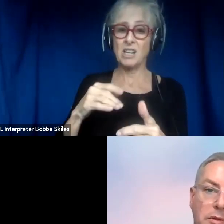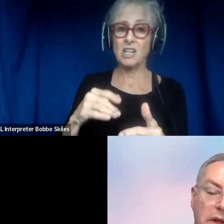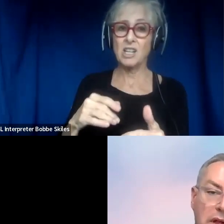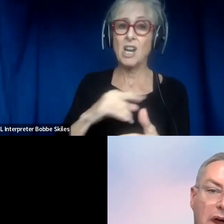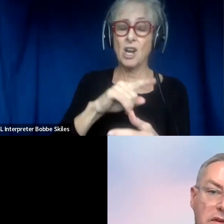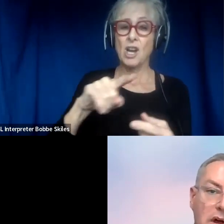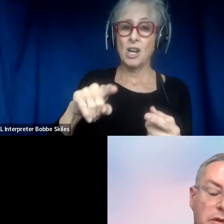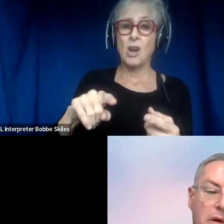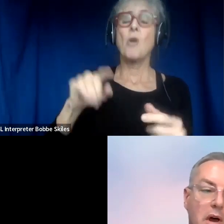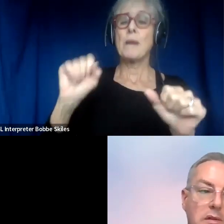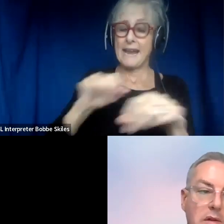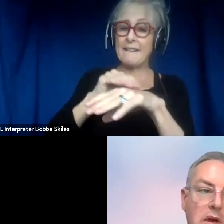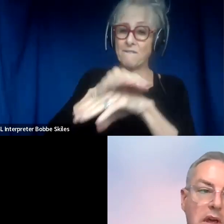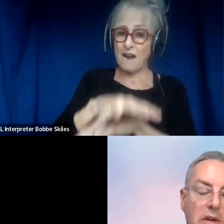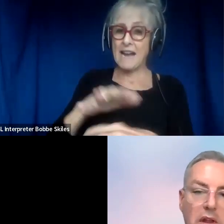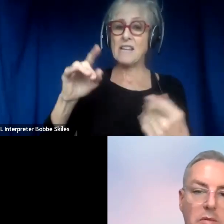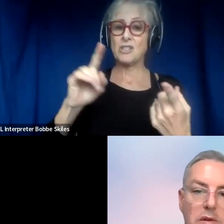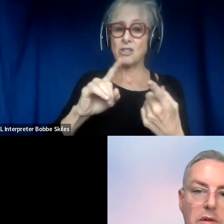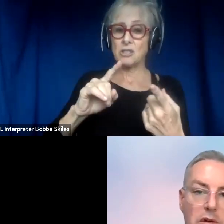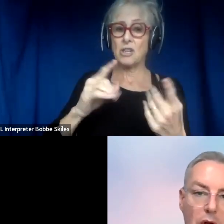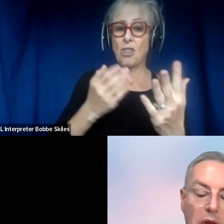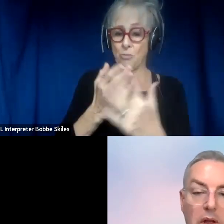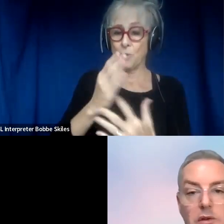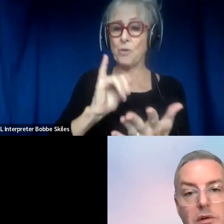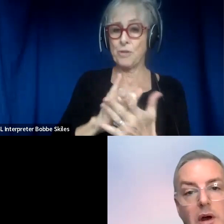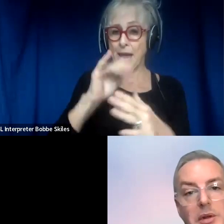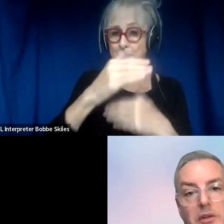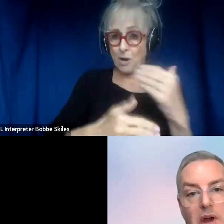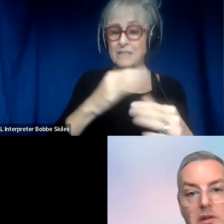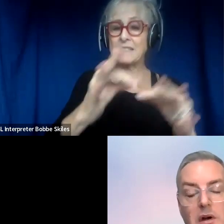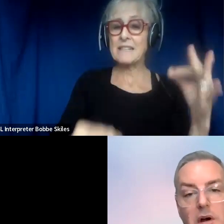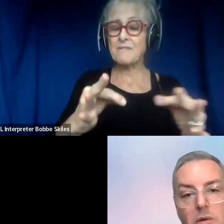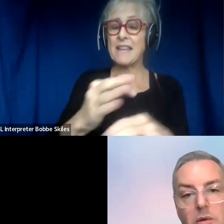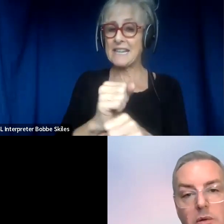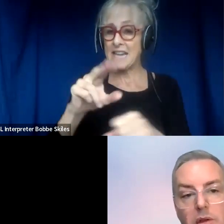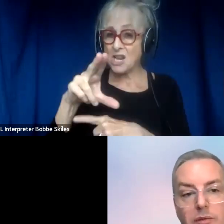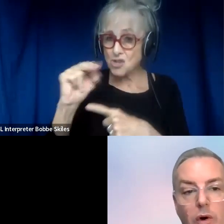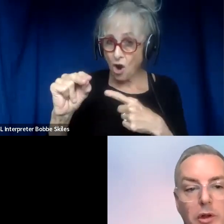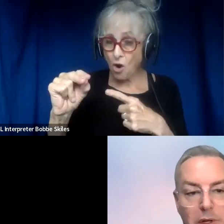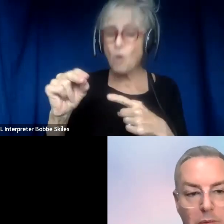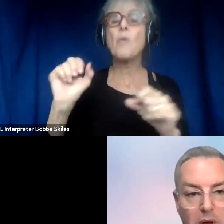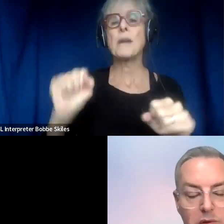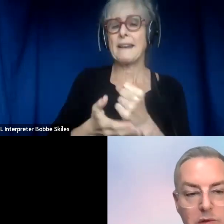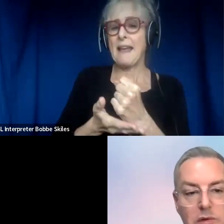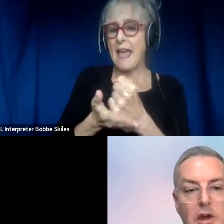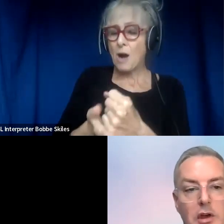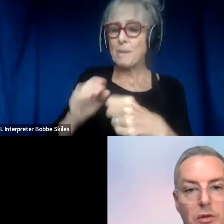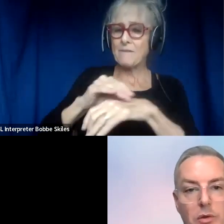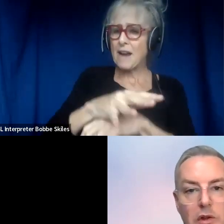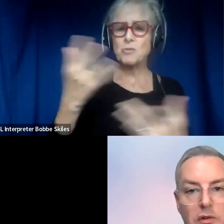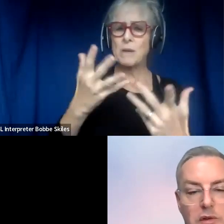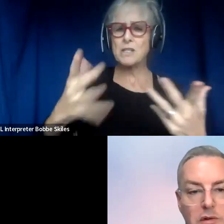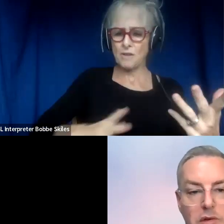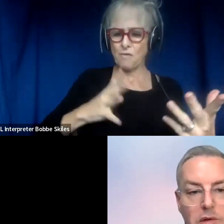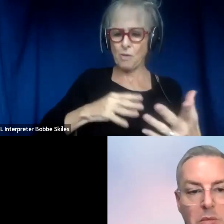we help them, we can advise and help through that process. If they get the no, we can also help and advise on what are their formal appeal processes